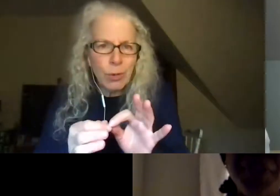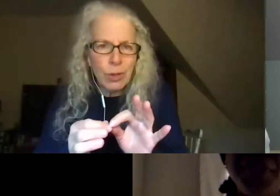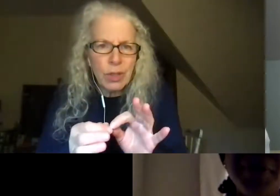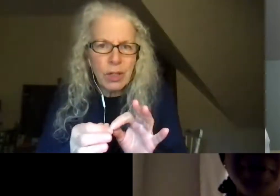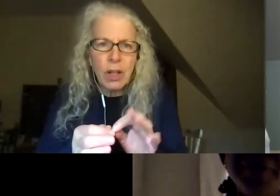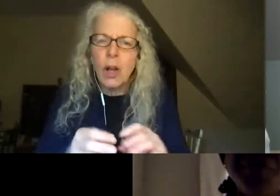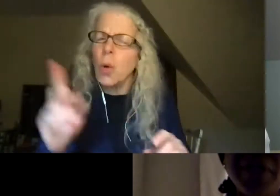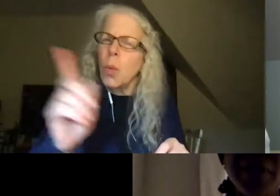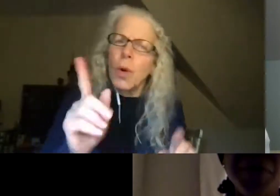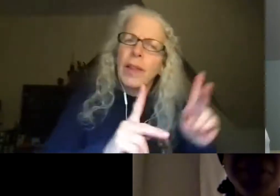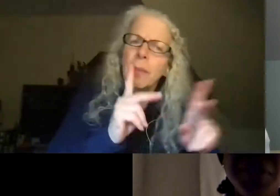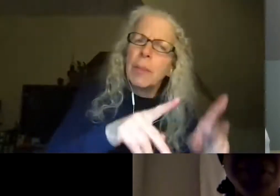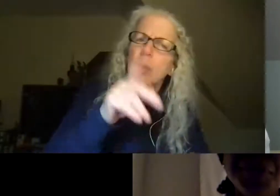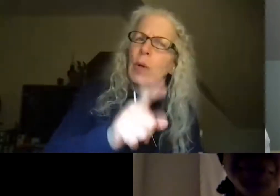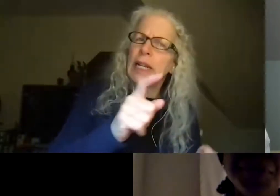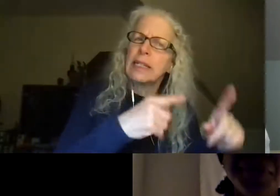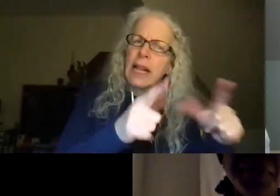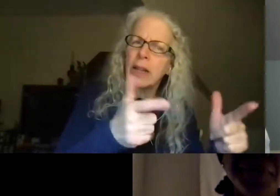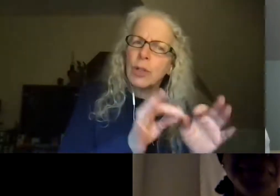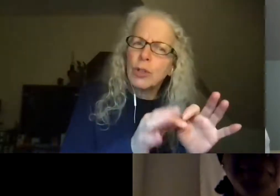need sign language interpretation?